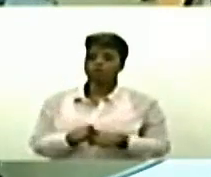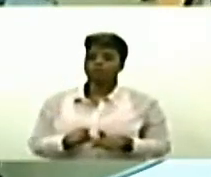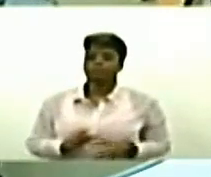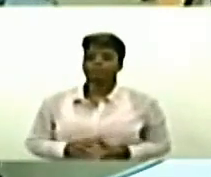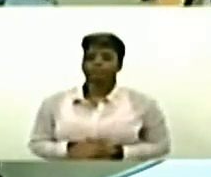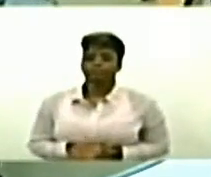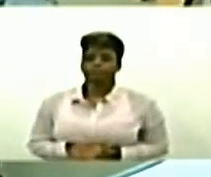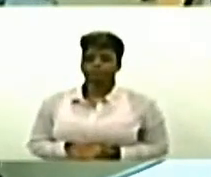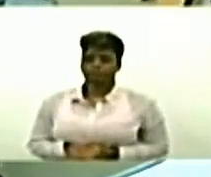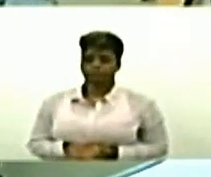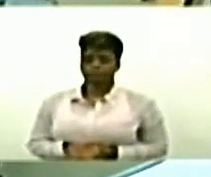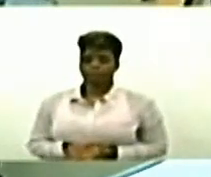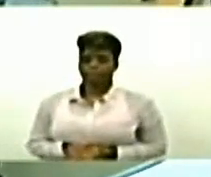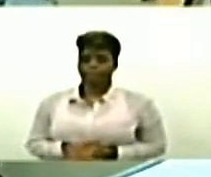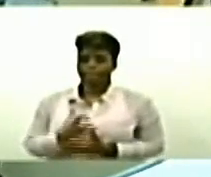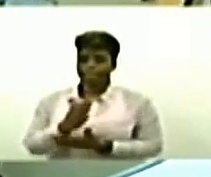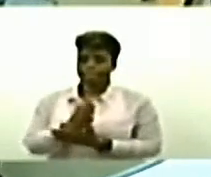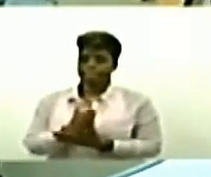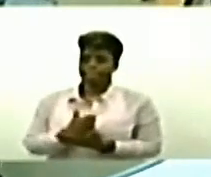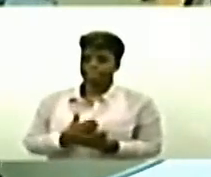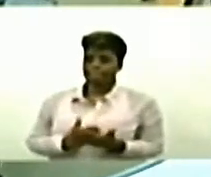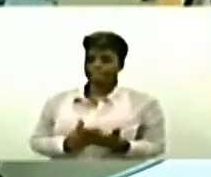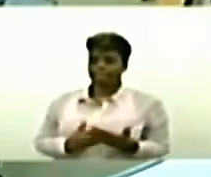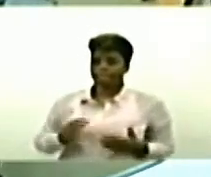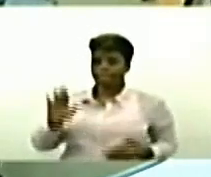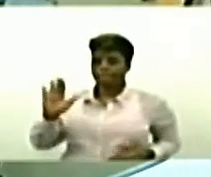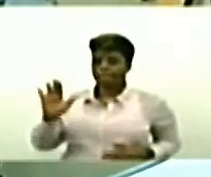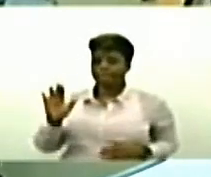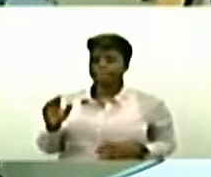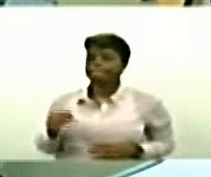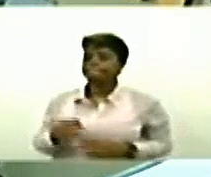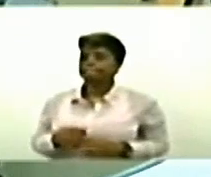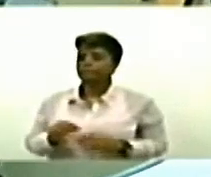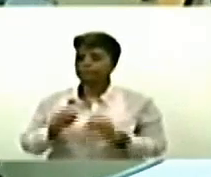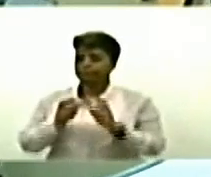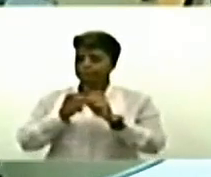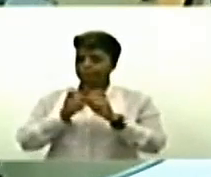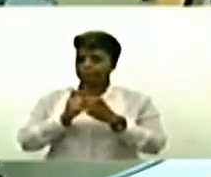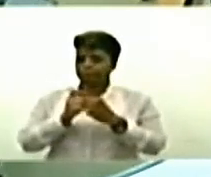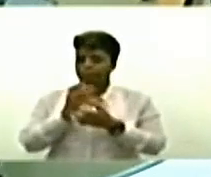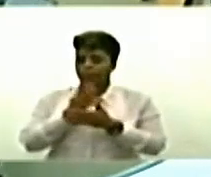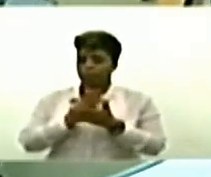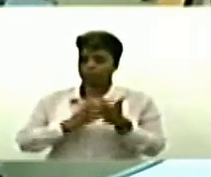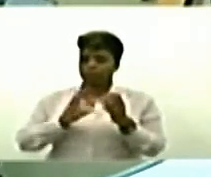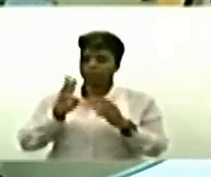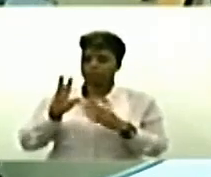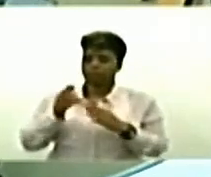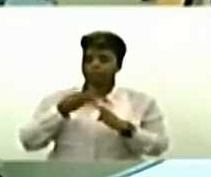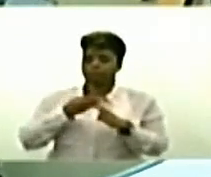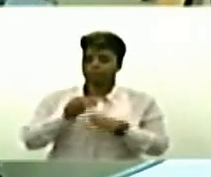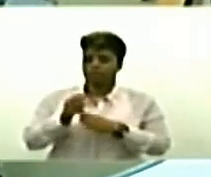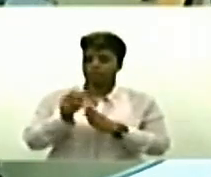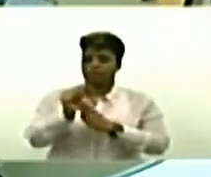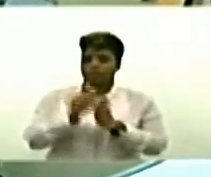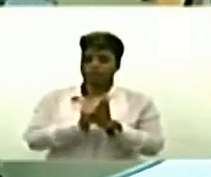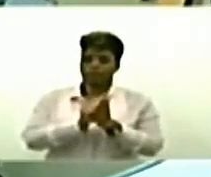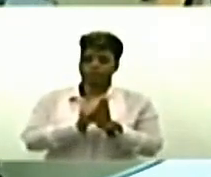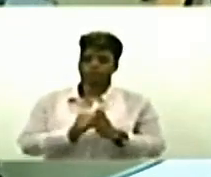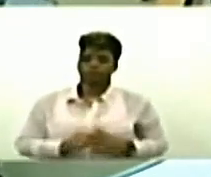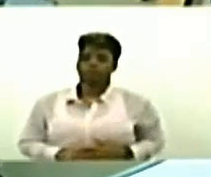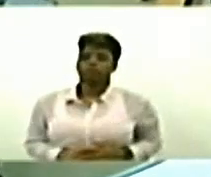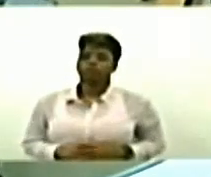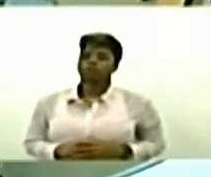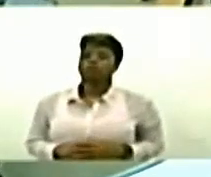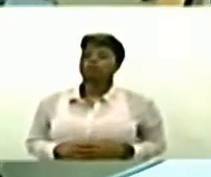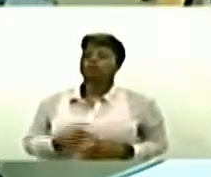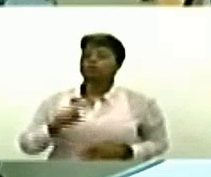it. Clause 5, amendment to Section 6 of Principal Act. Honorable members, the